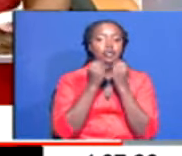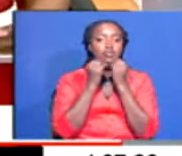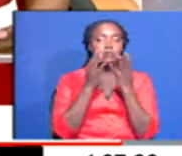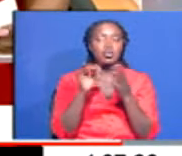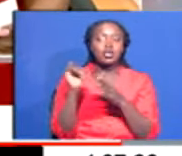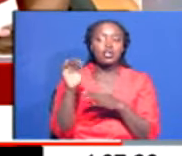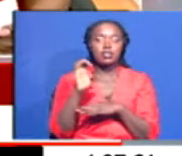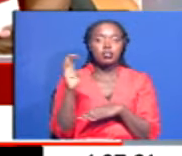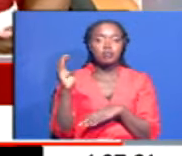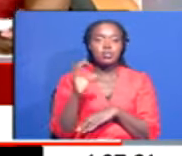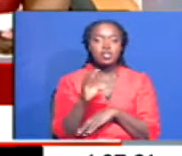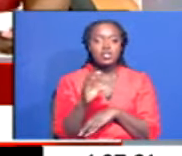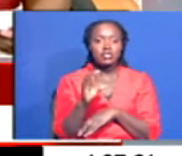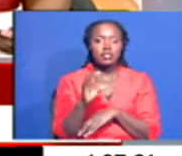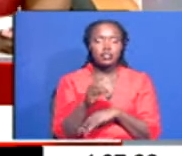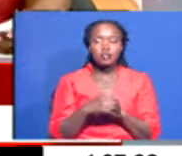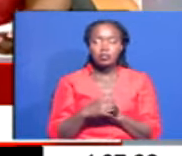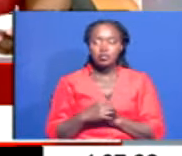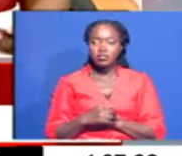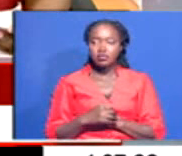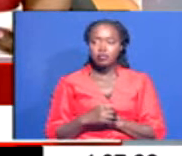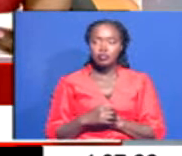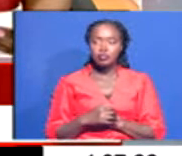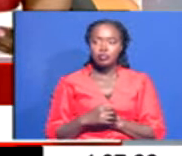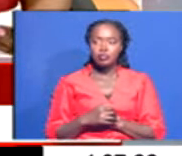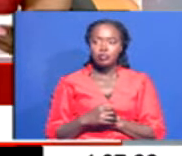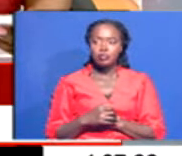IEBC clearance. Ruth Wamboi.